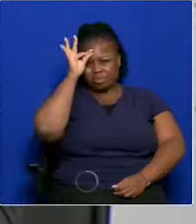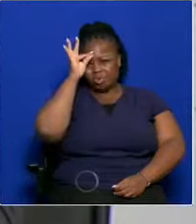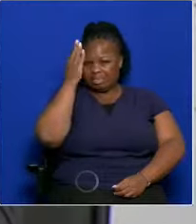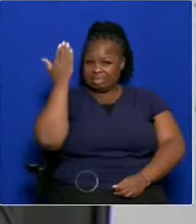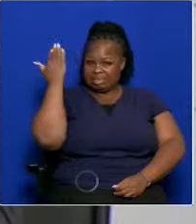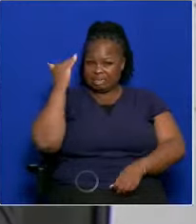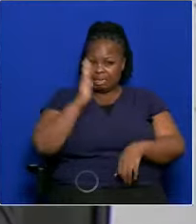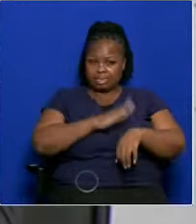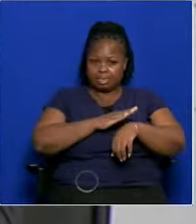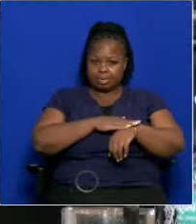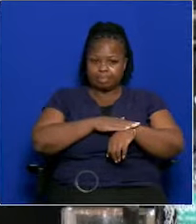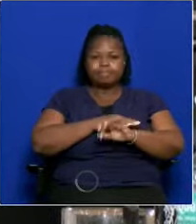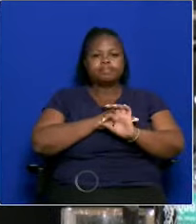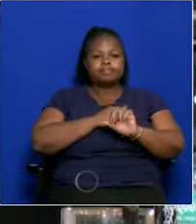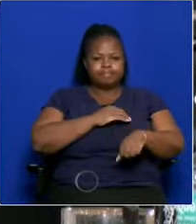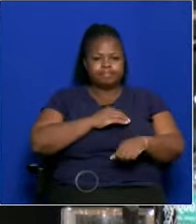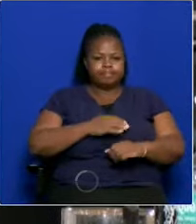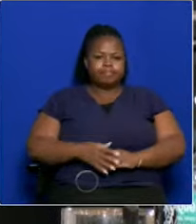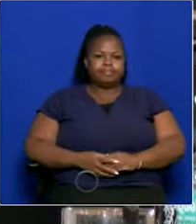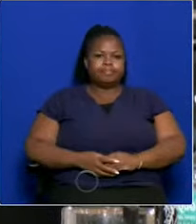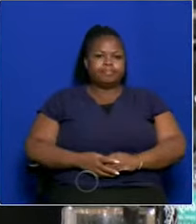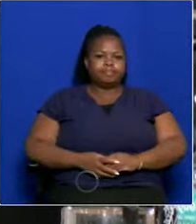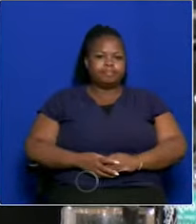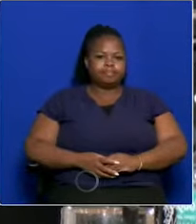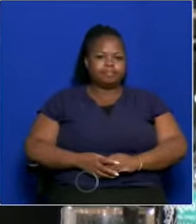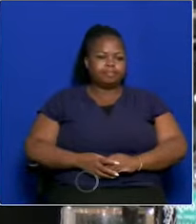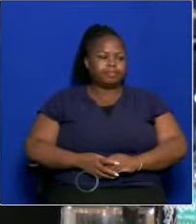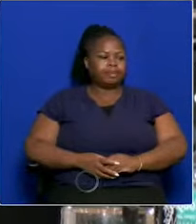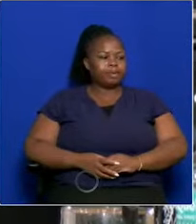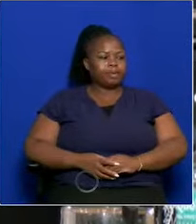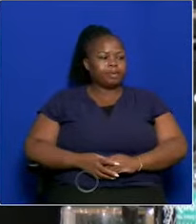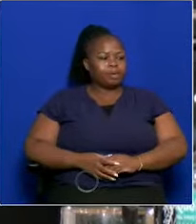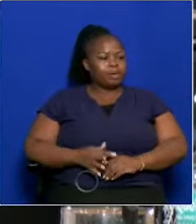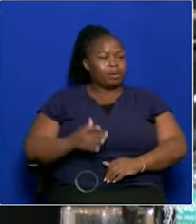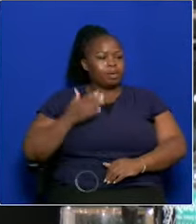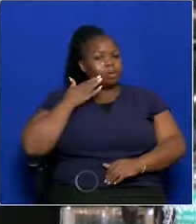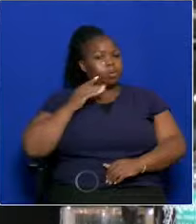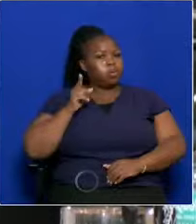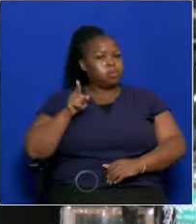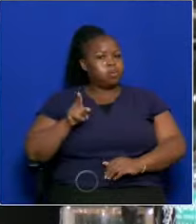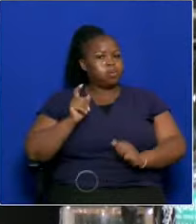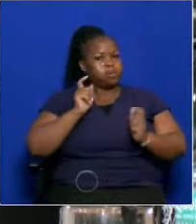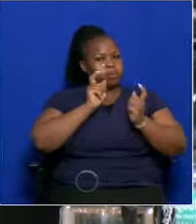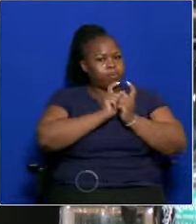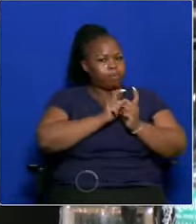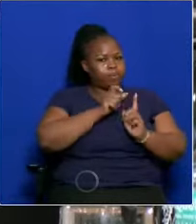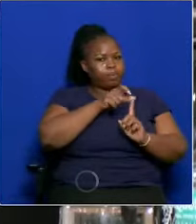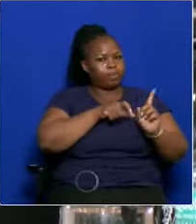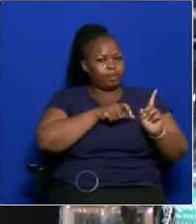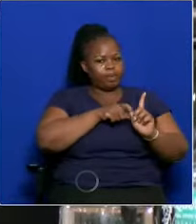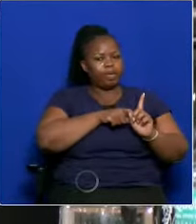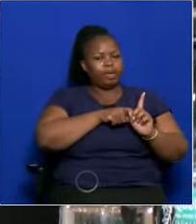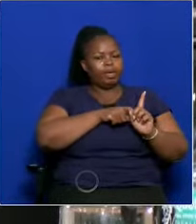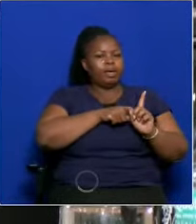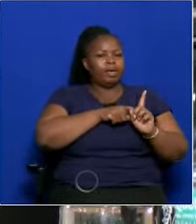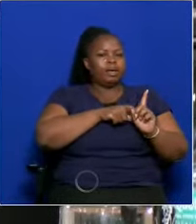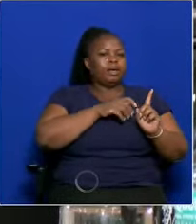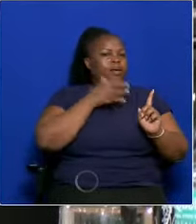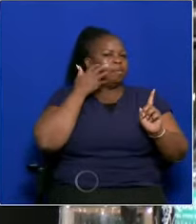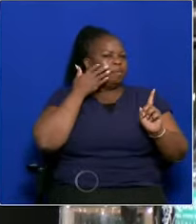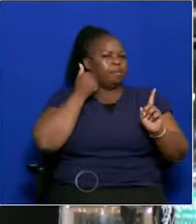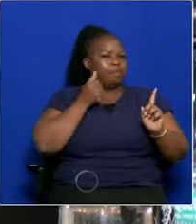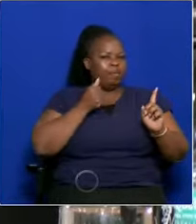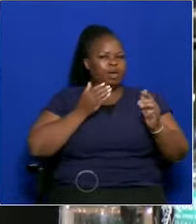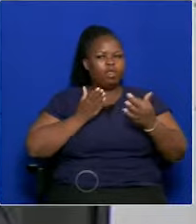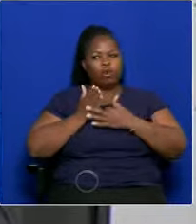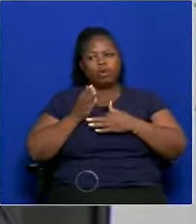correct. Now, when you meet Mr. Matlala through Mr. Mbilini, what does he tell you about Mr. Matlala?